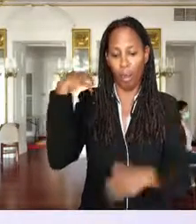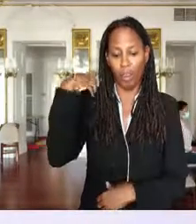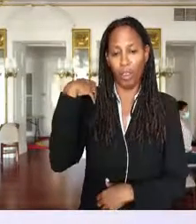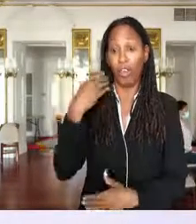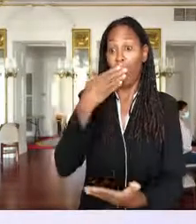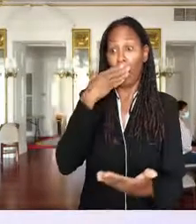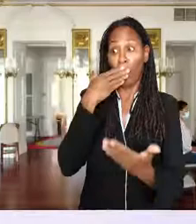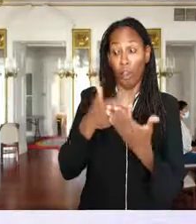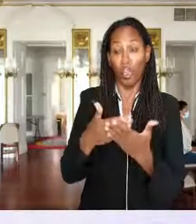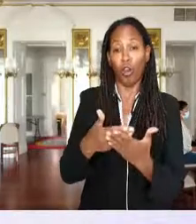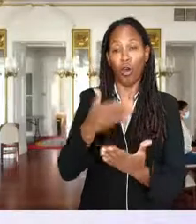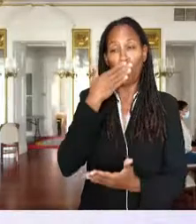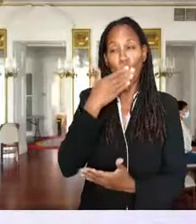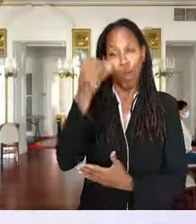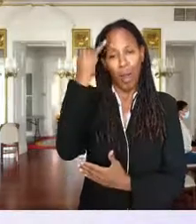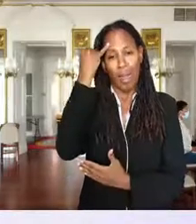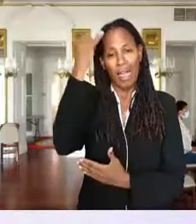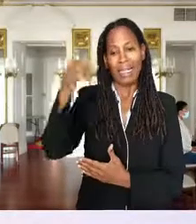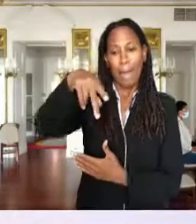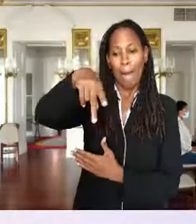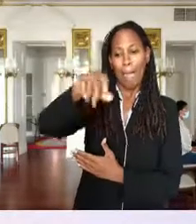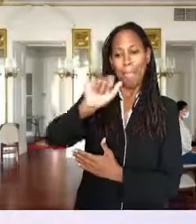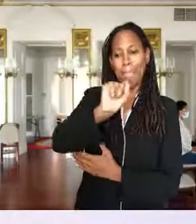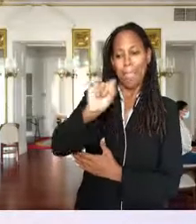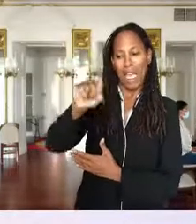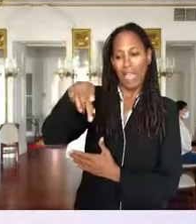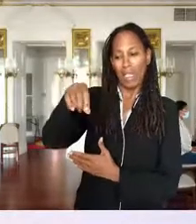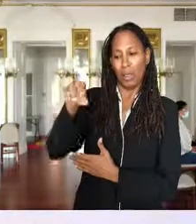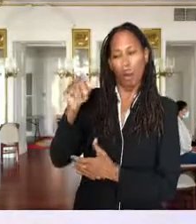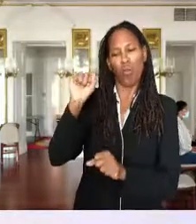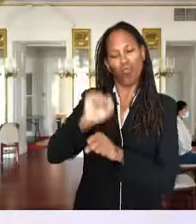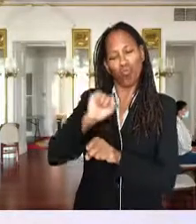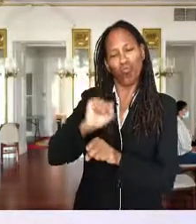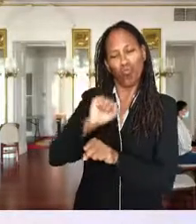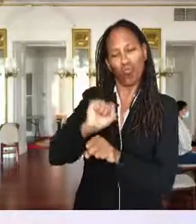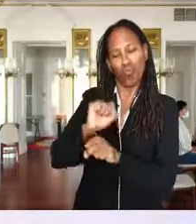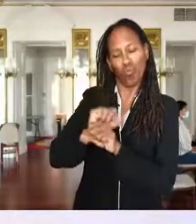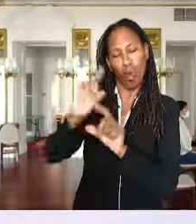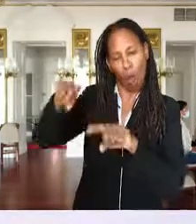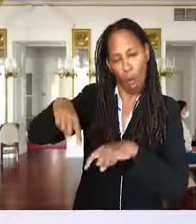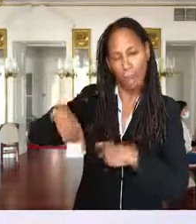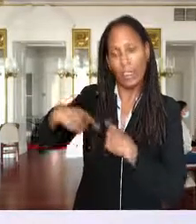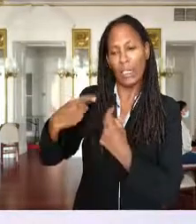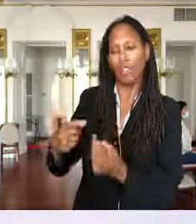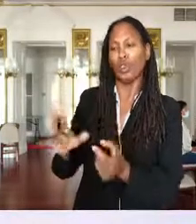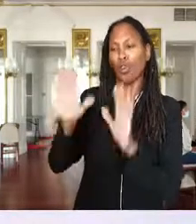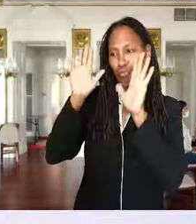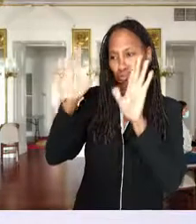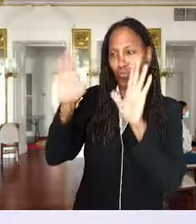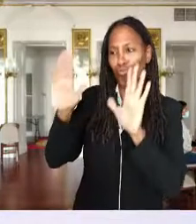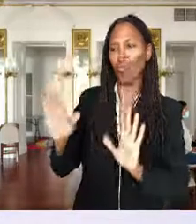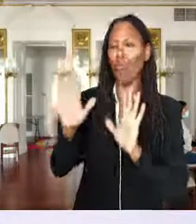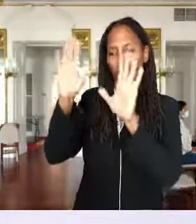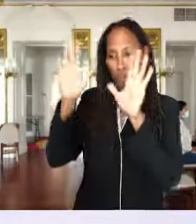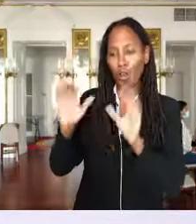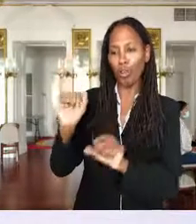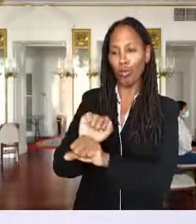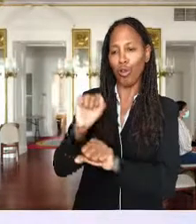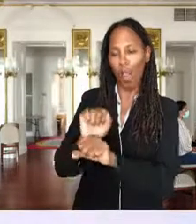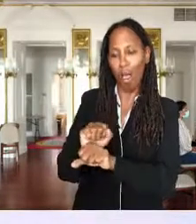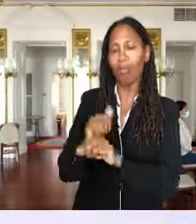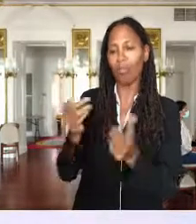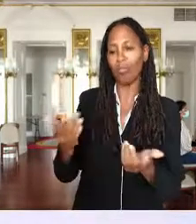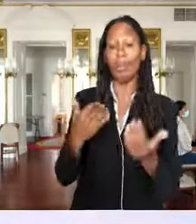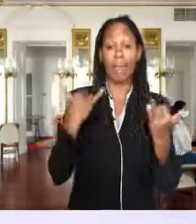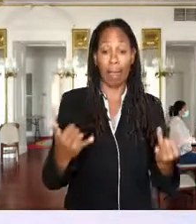the vaccine passport introduced here in the territory. And I know we've been working on it a while. So congratulations to you and your team on getting that done. Now, there's been a lot